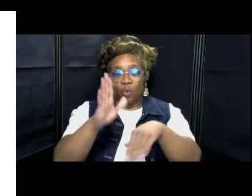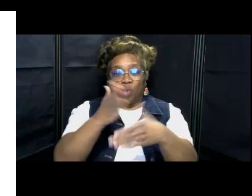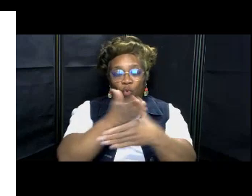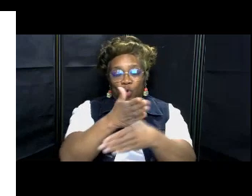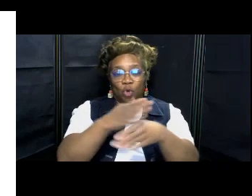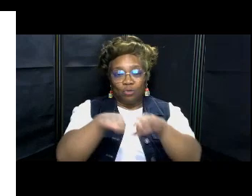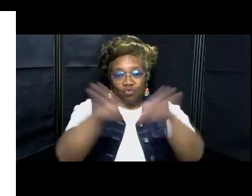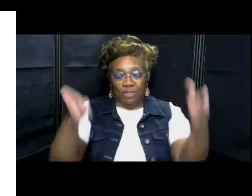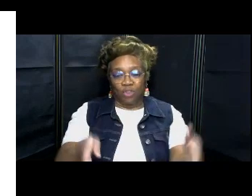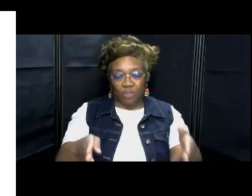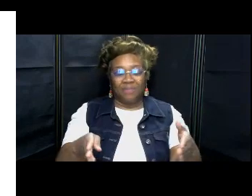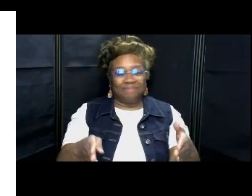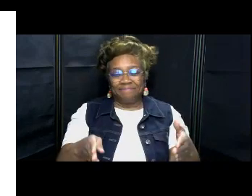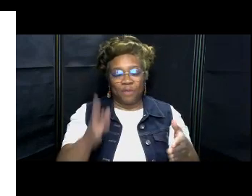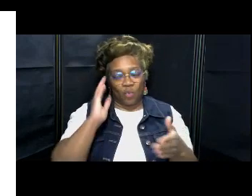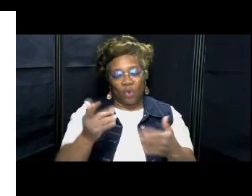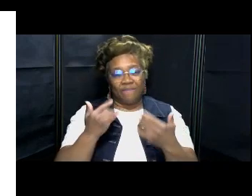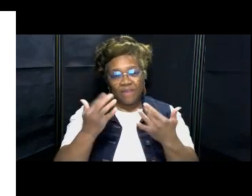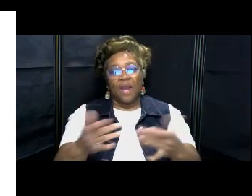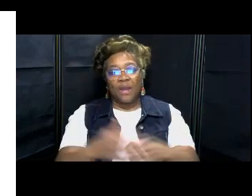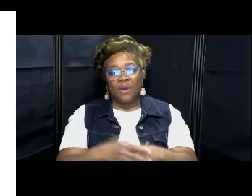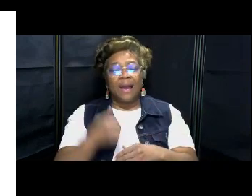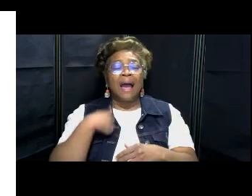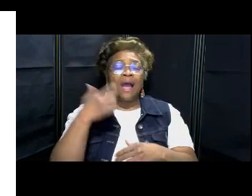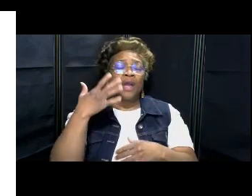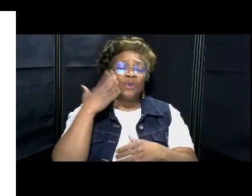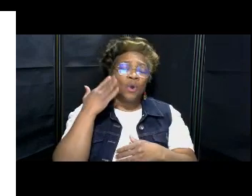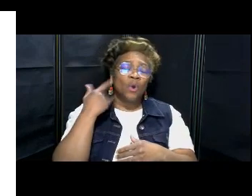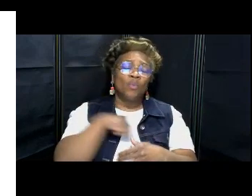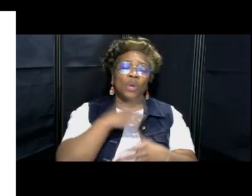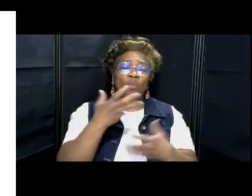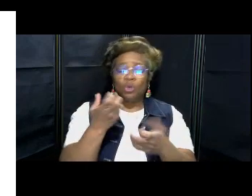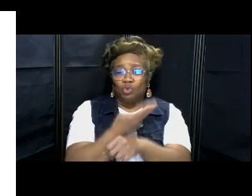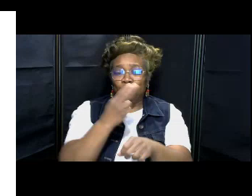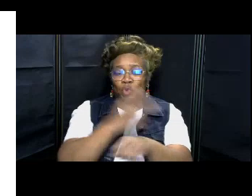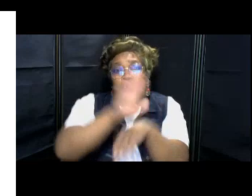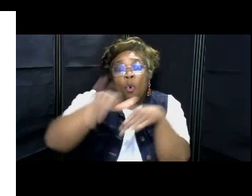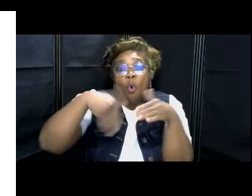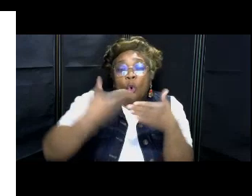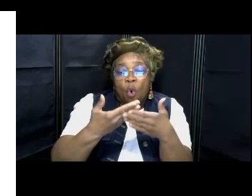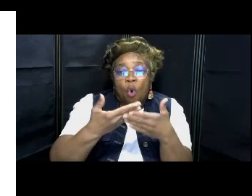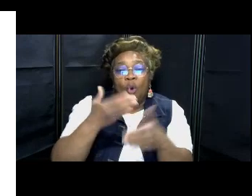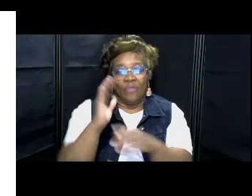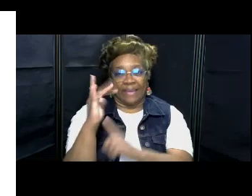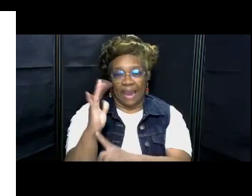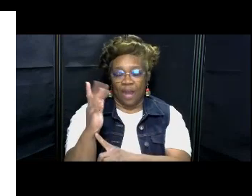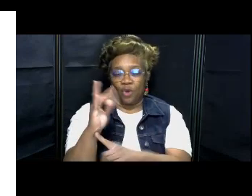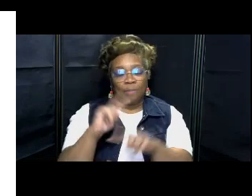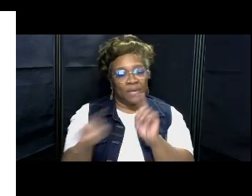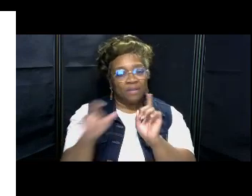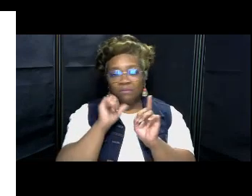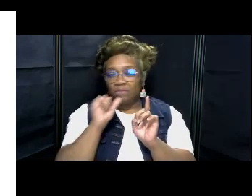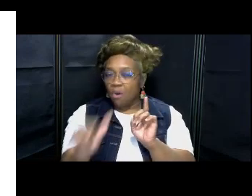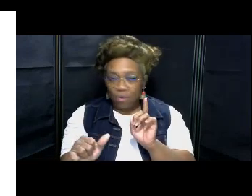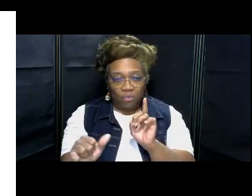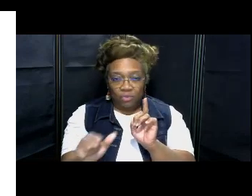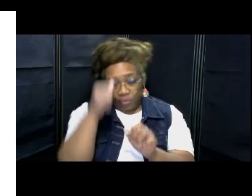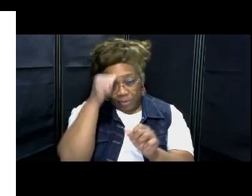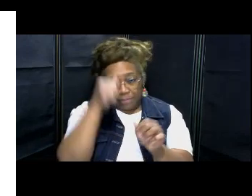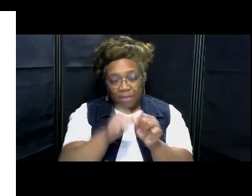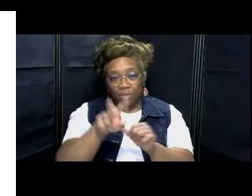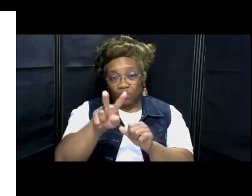the last little bit and mush it around and swish it around. Throw it away. $1.25. Remember, $257 million worth